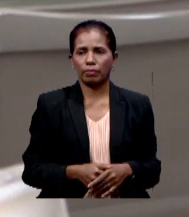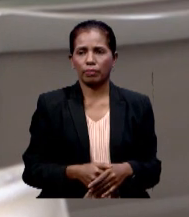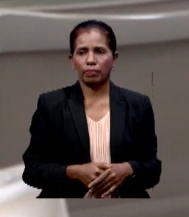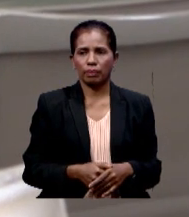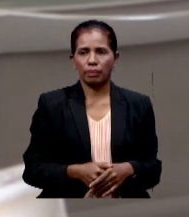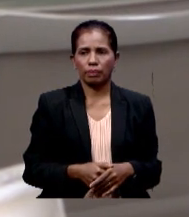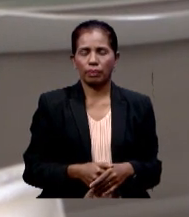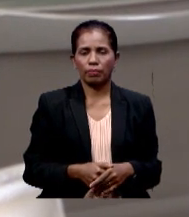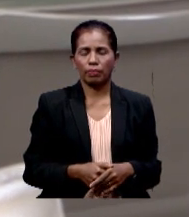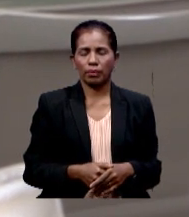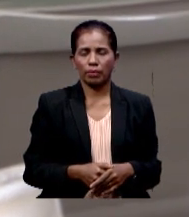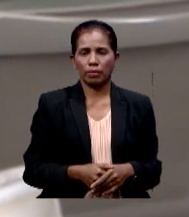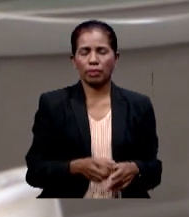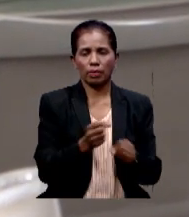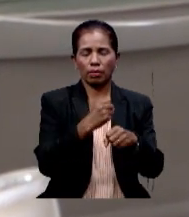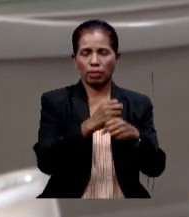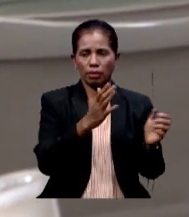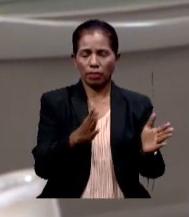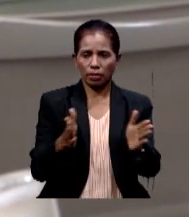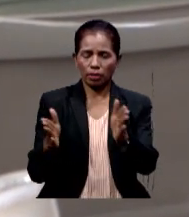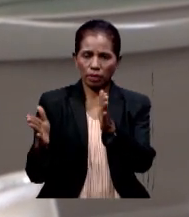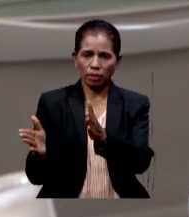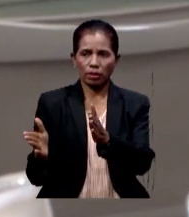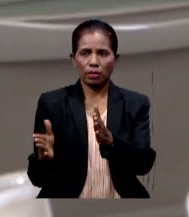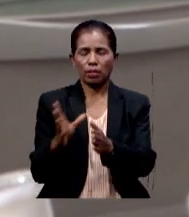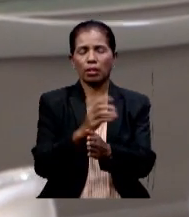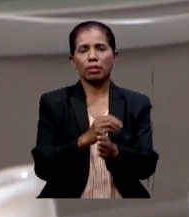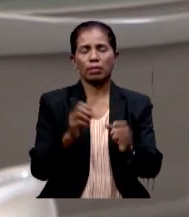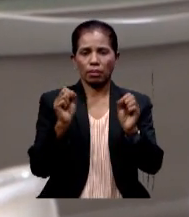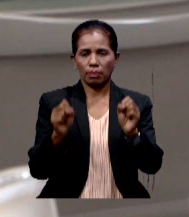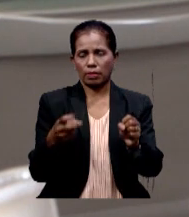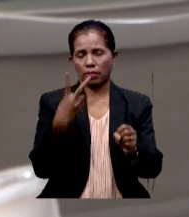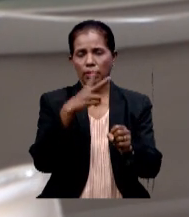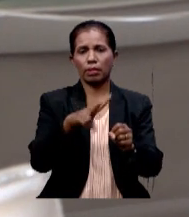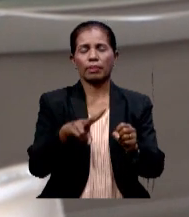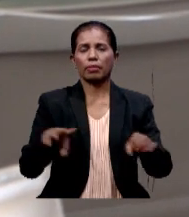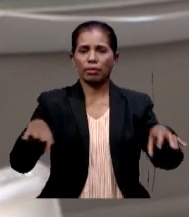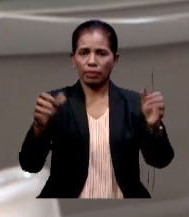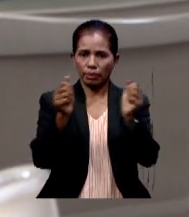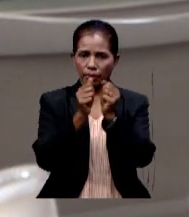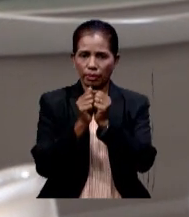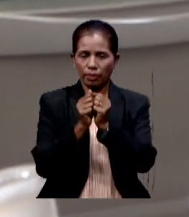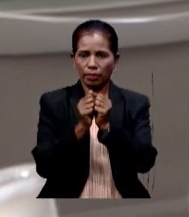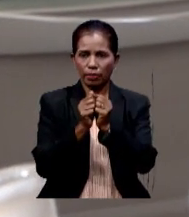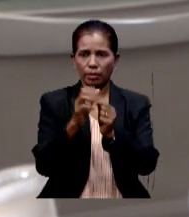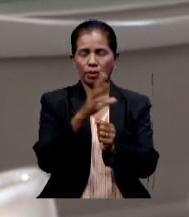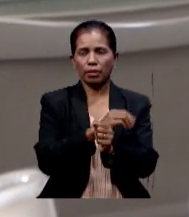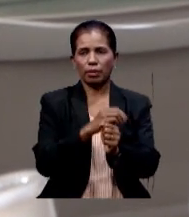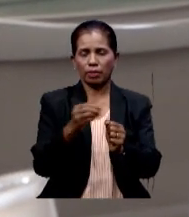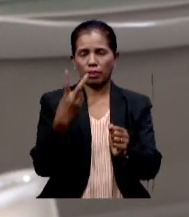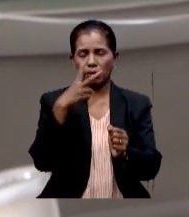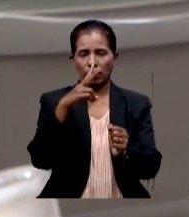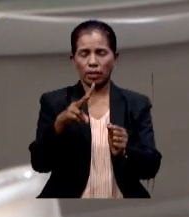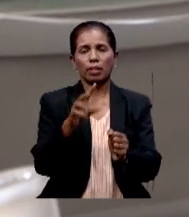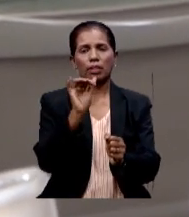it could process to final procedural state. I'm confident that the great effort from